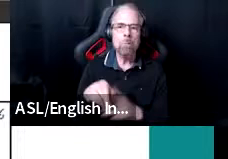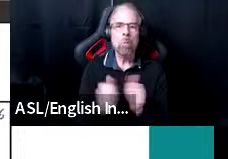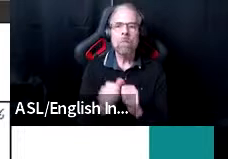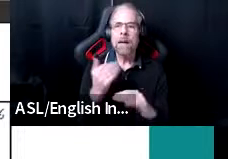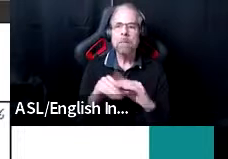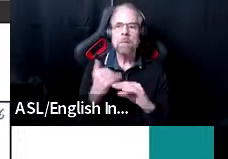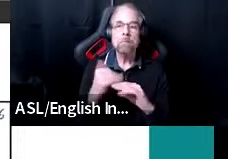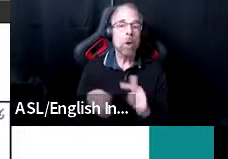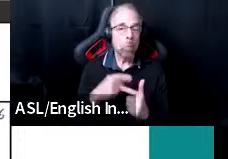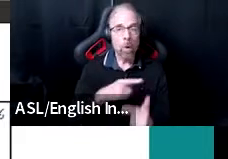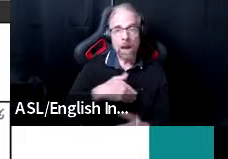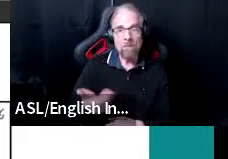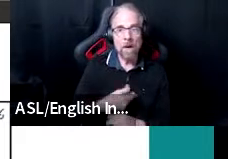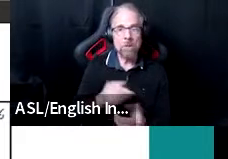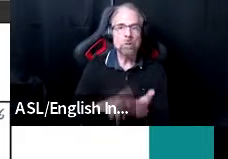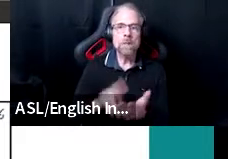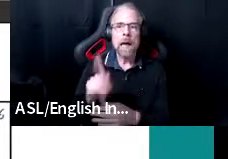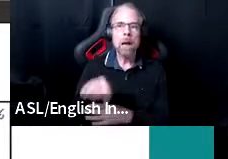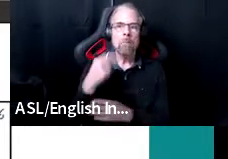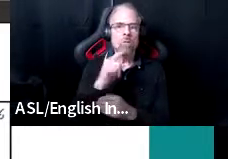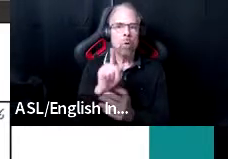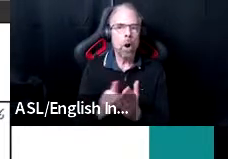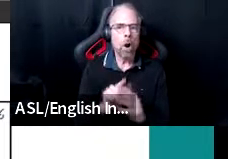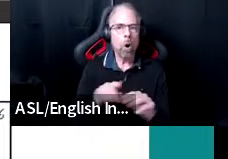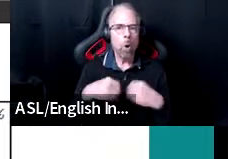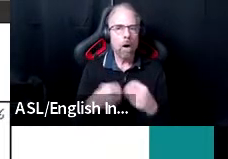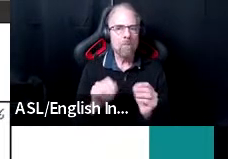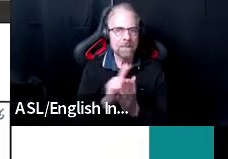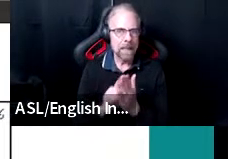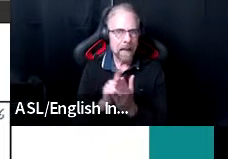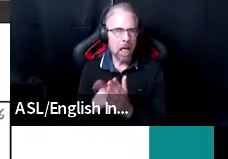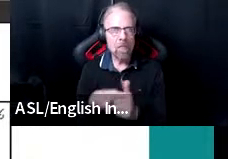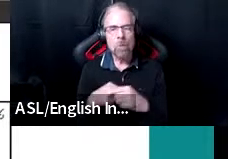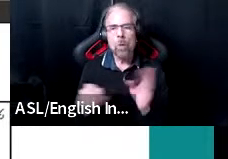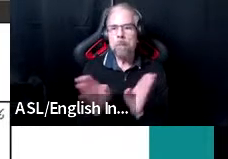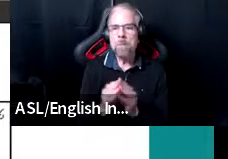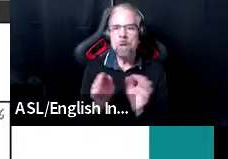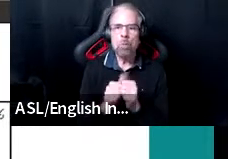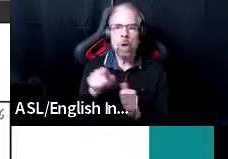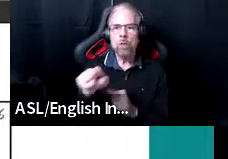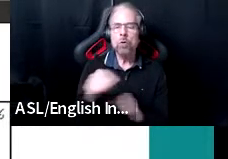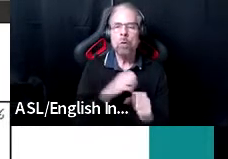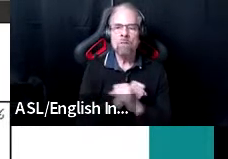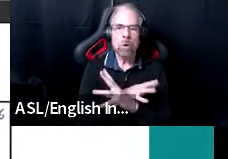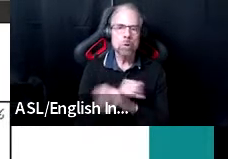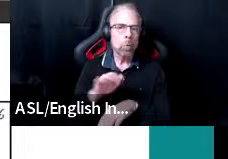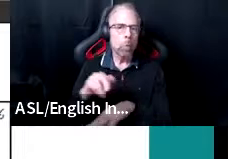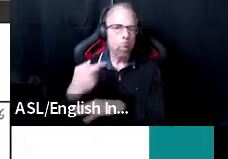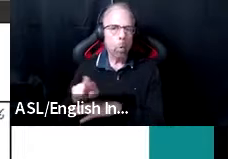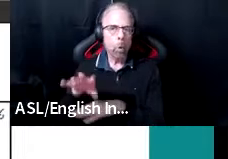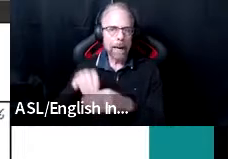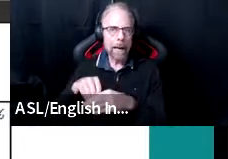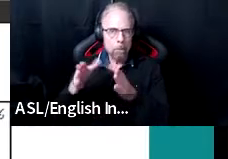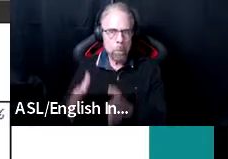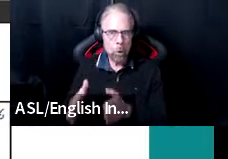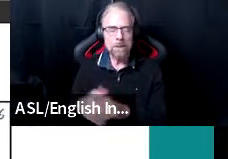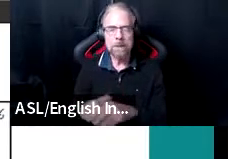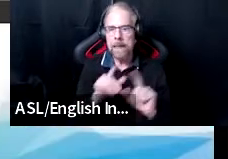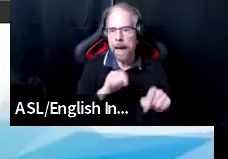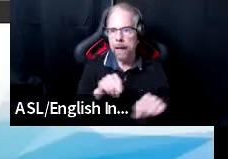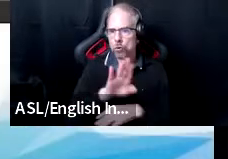and we invite you to sign up for office hours so we can meet with you virtually or in person to respond to your